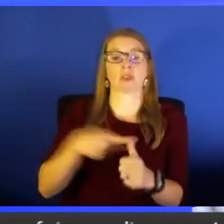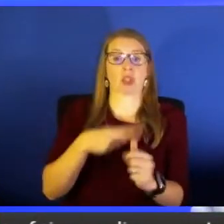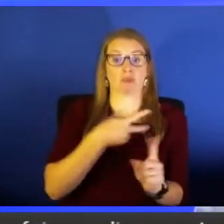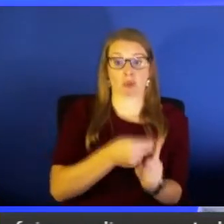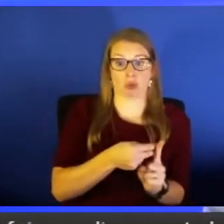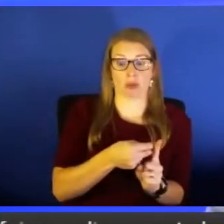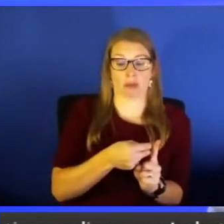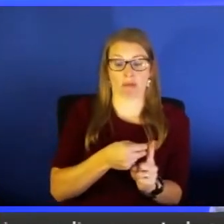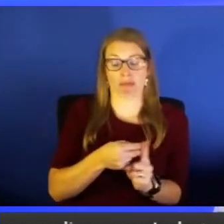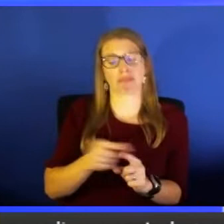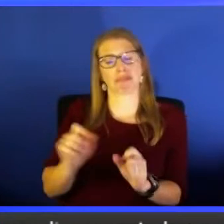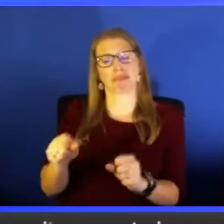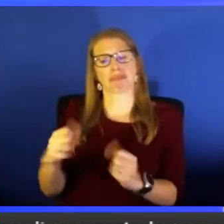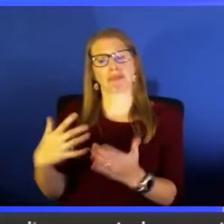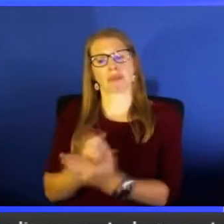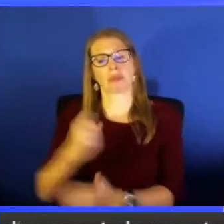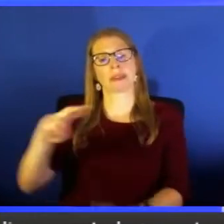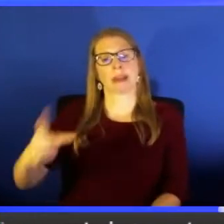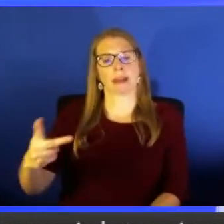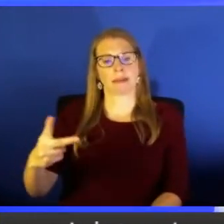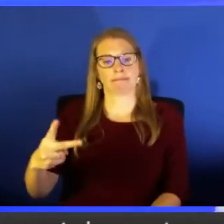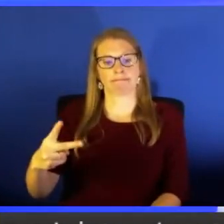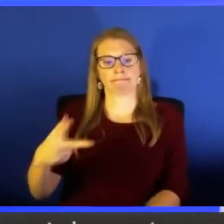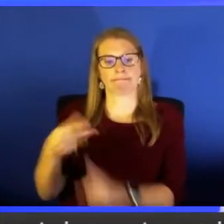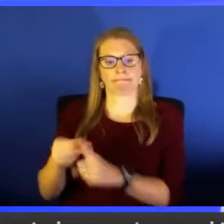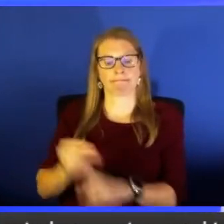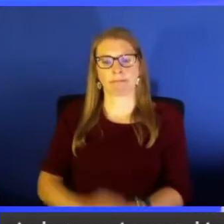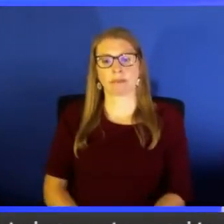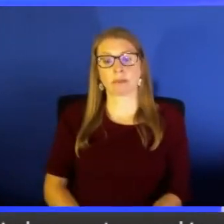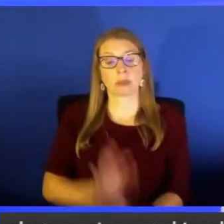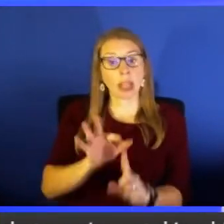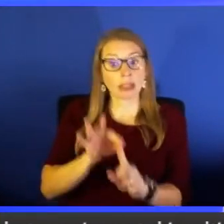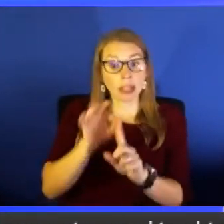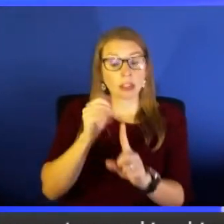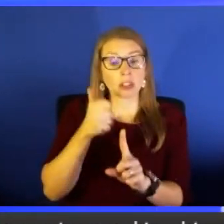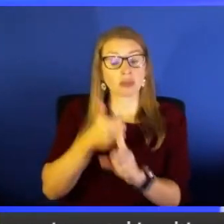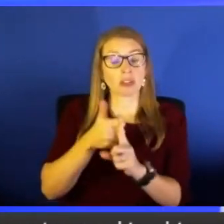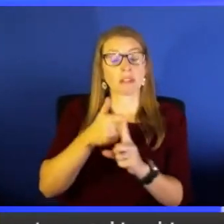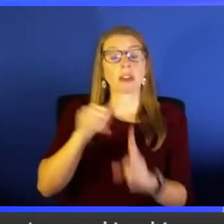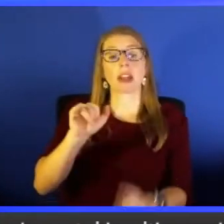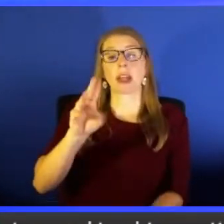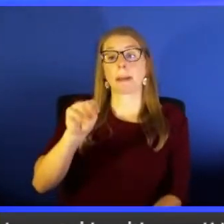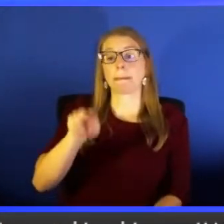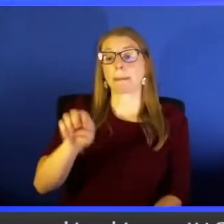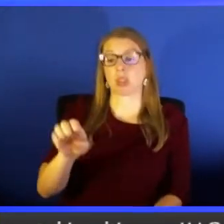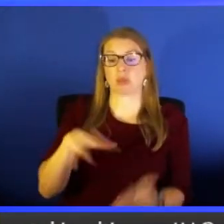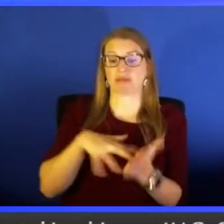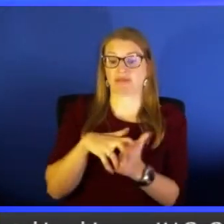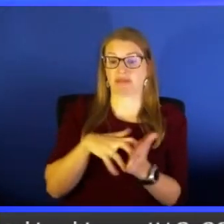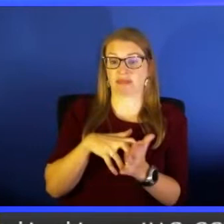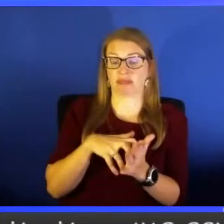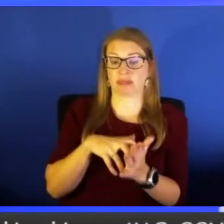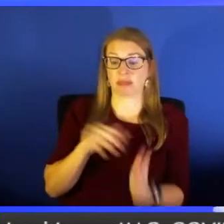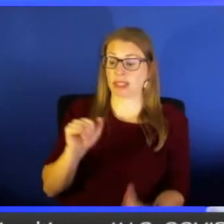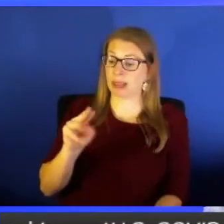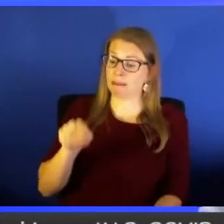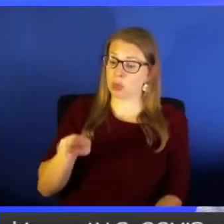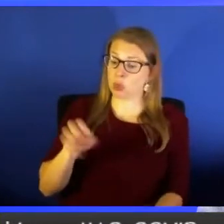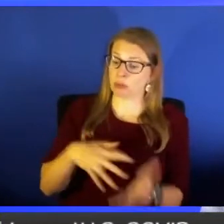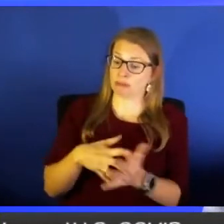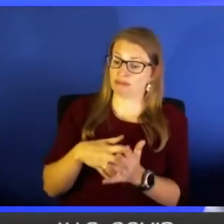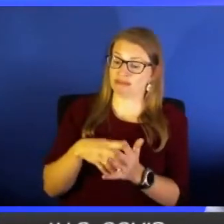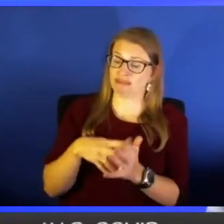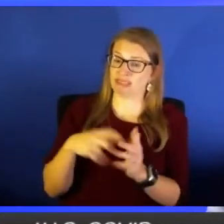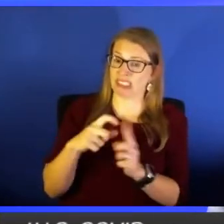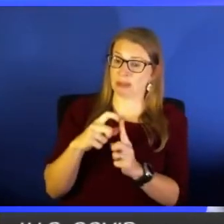would be eligible for a second, unless you are immune compromised. And again, the definition of immune compromised is quite broad